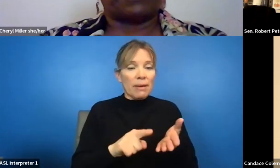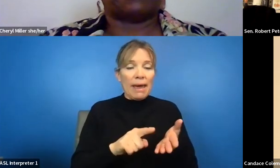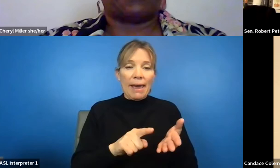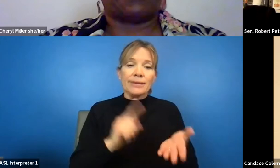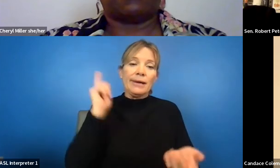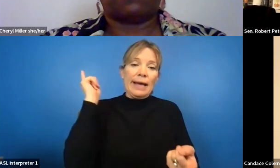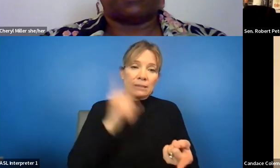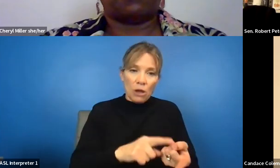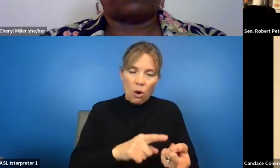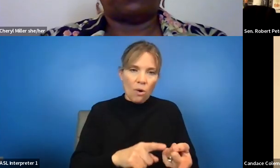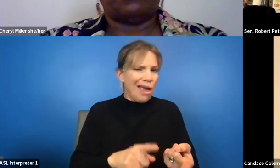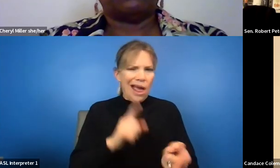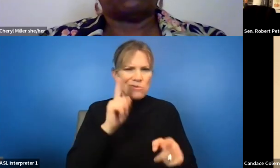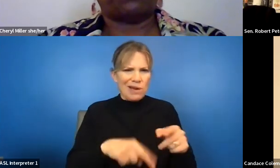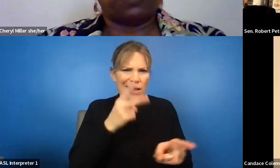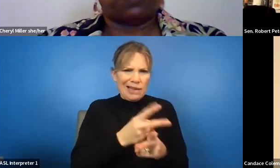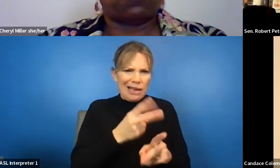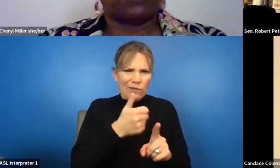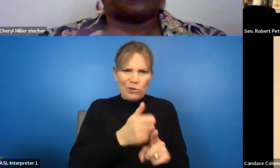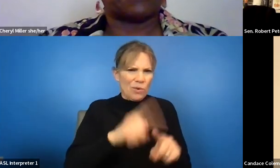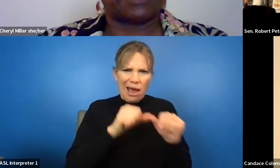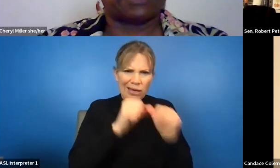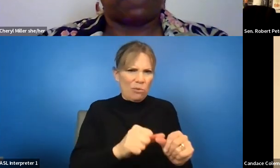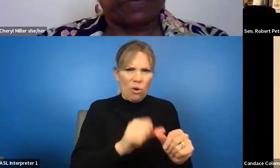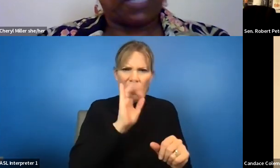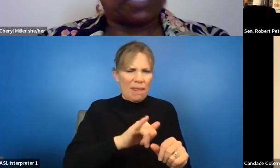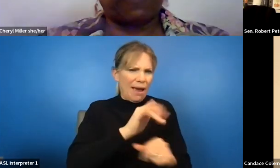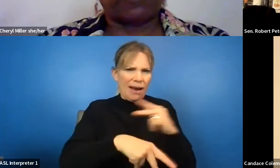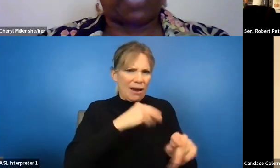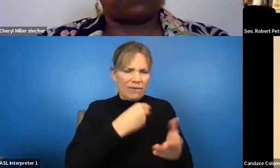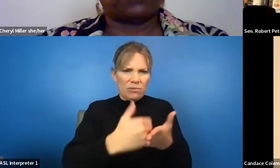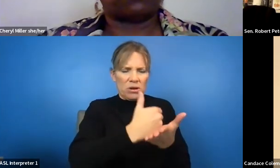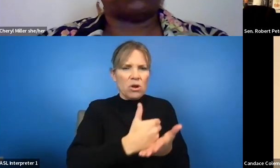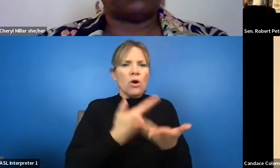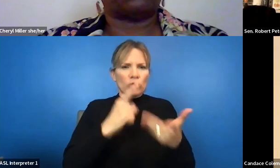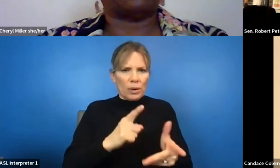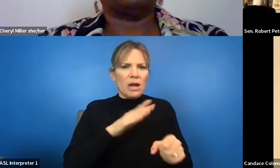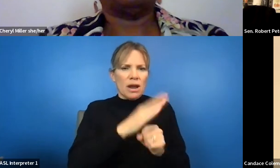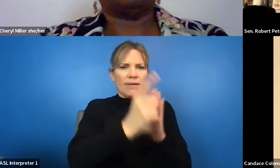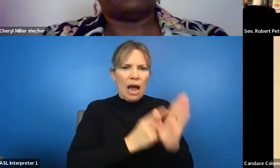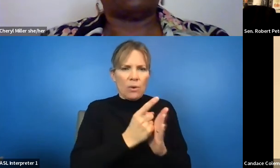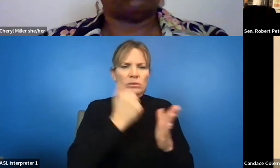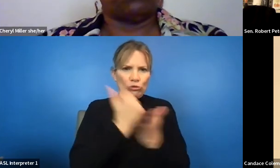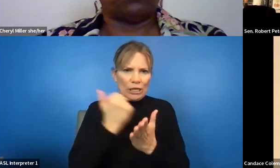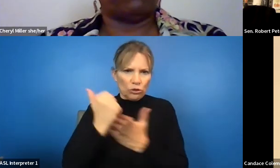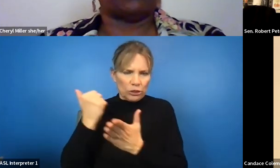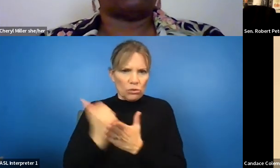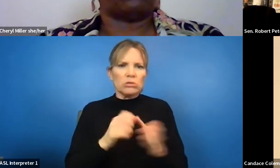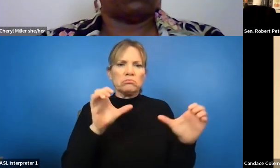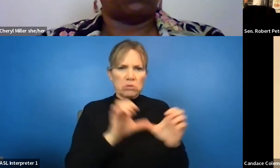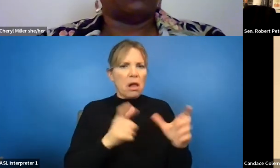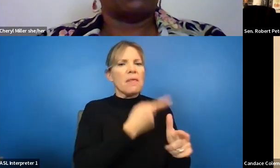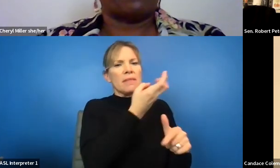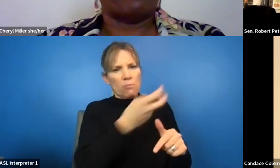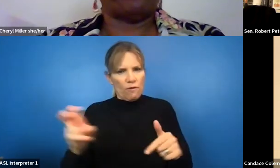lower and it's not sustainable. So people, once they get enough of their hours and credentialing, then they do move